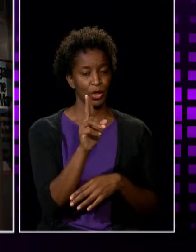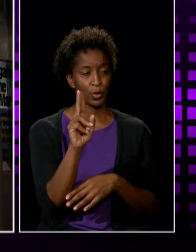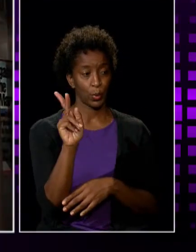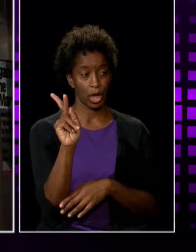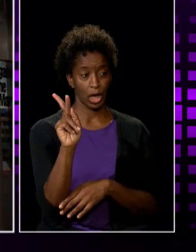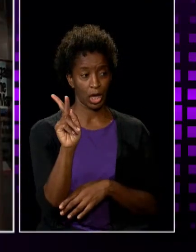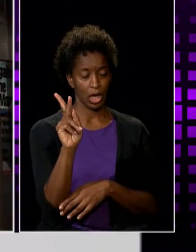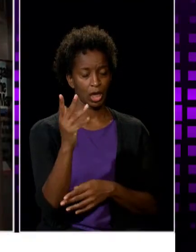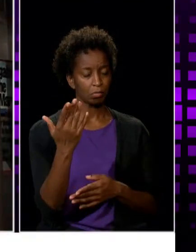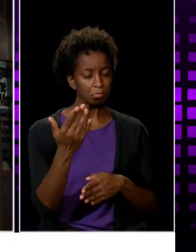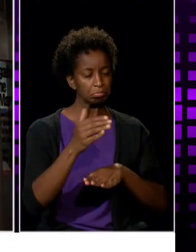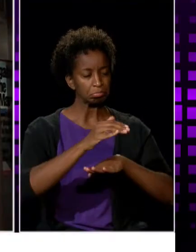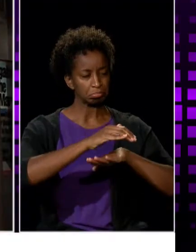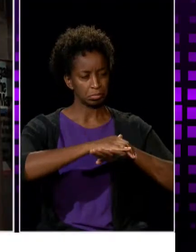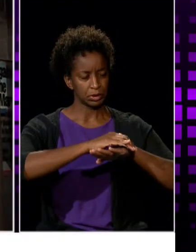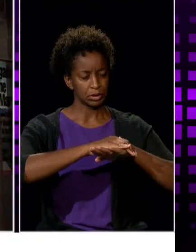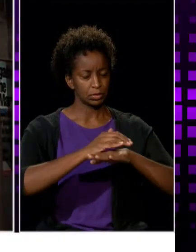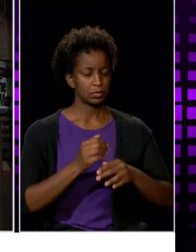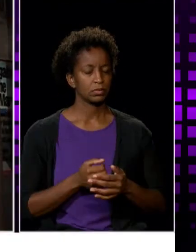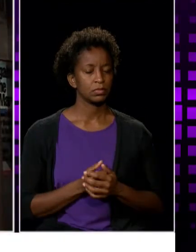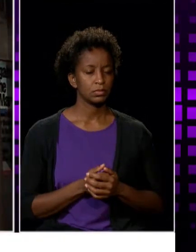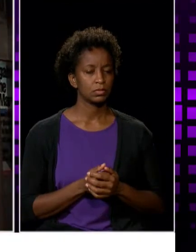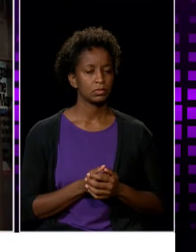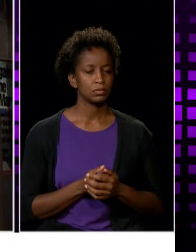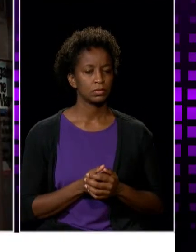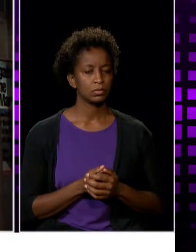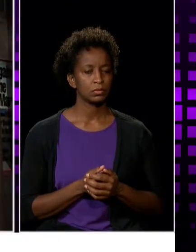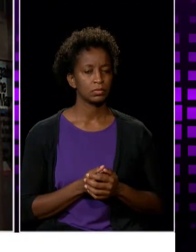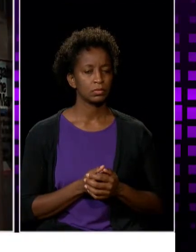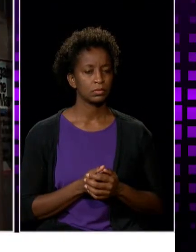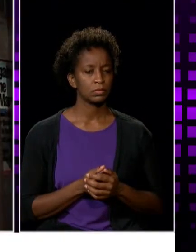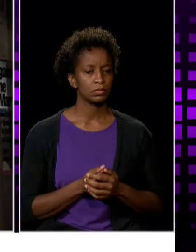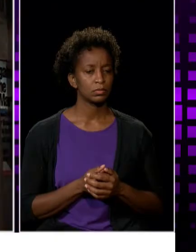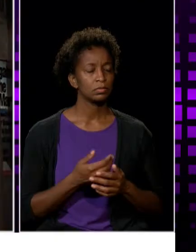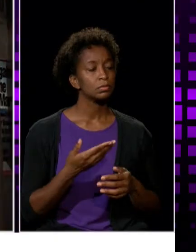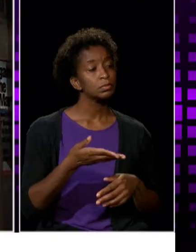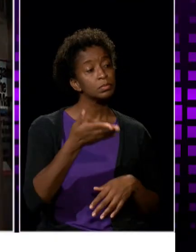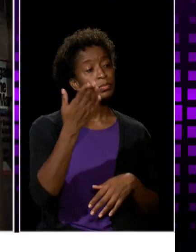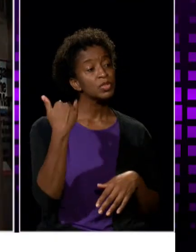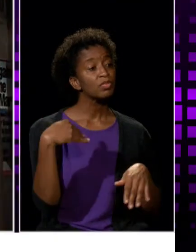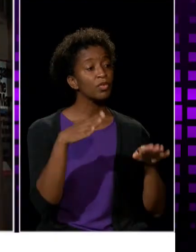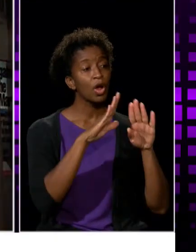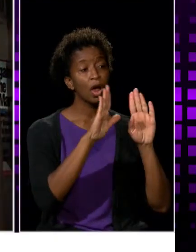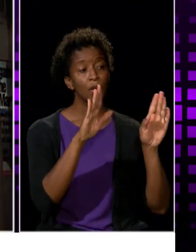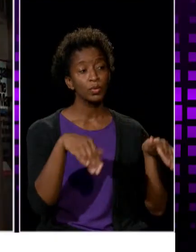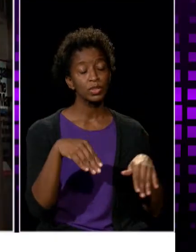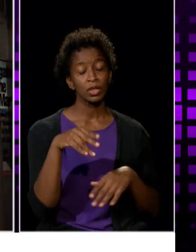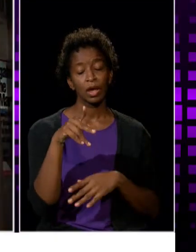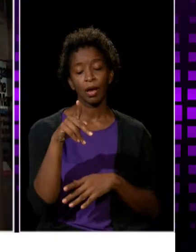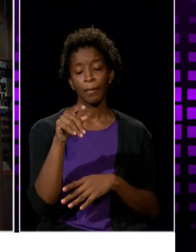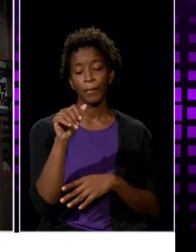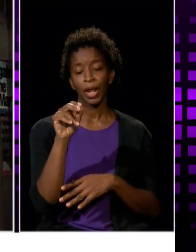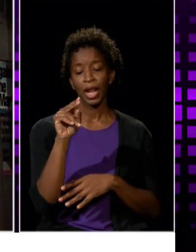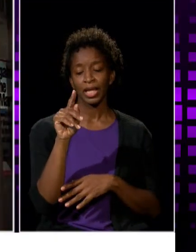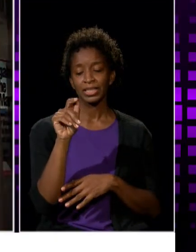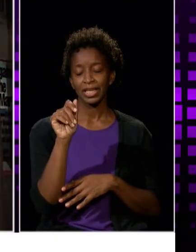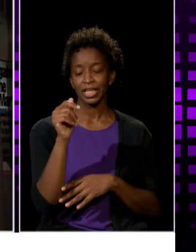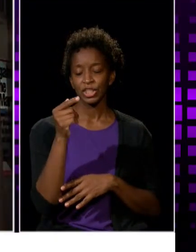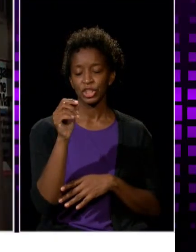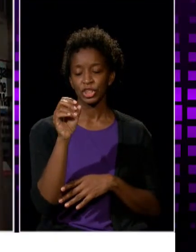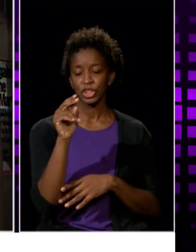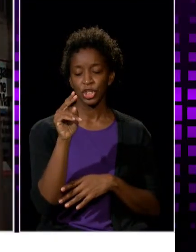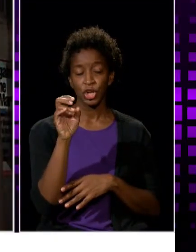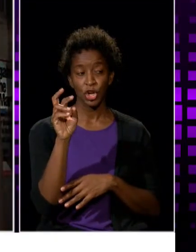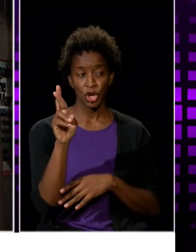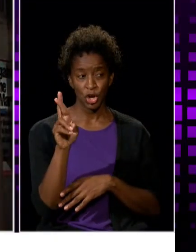certainly, since the fall of the House of Plantagenet and the rise of the Tudors, the